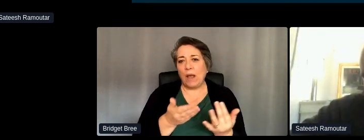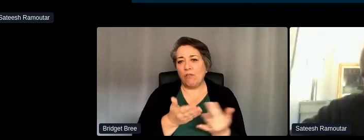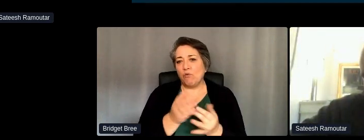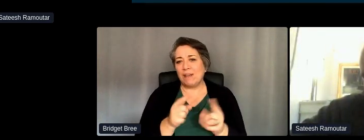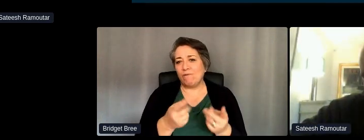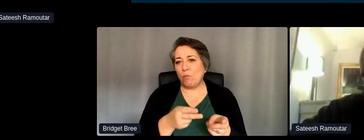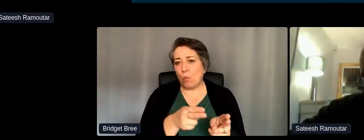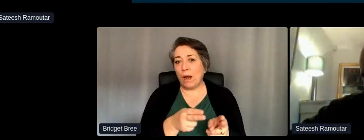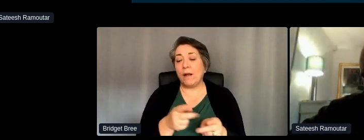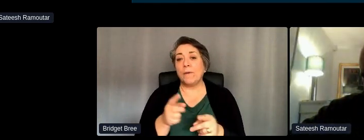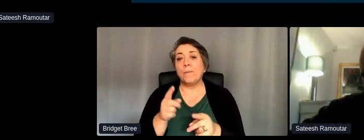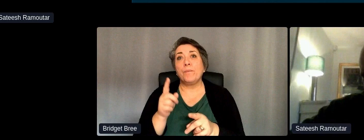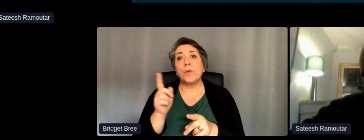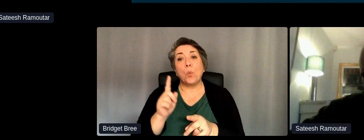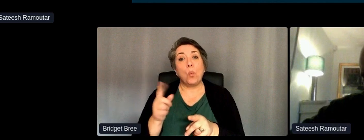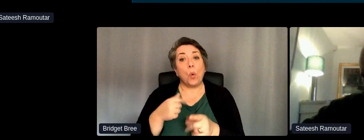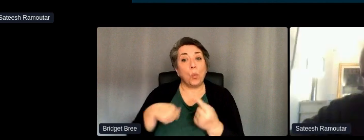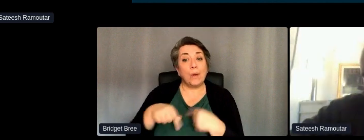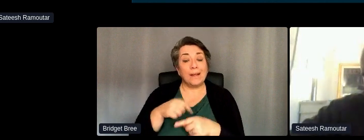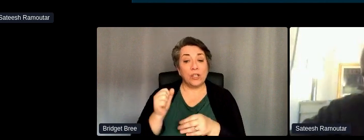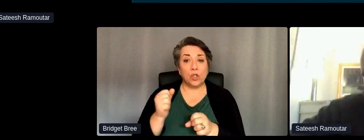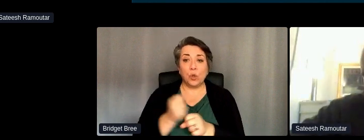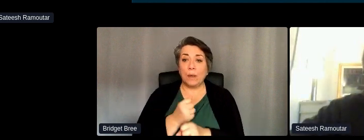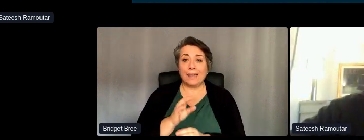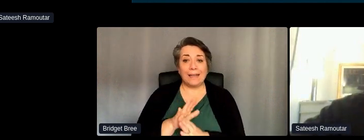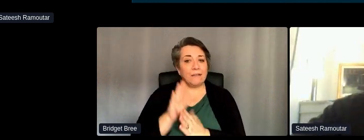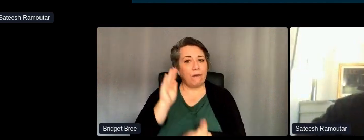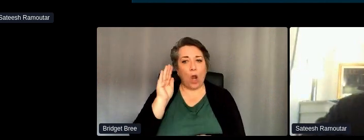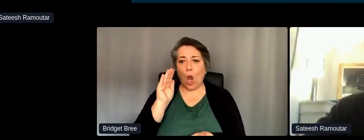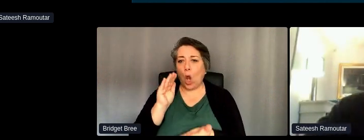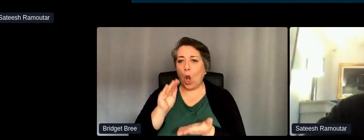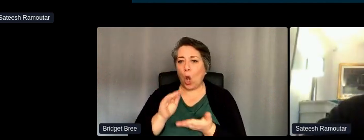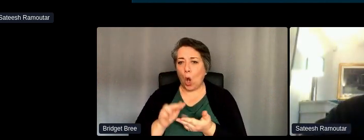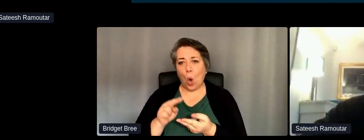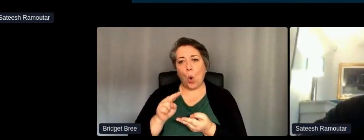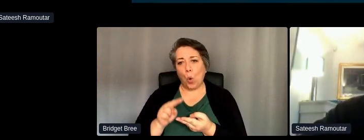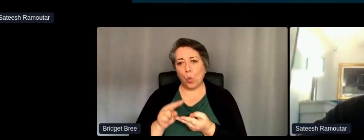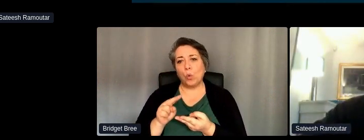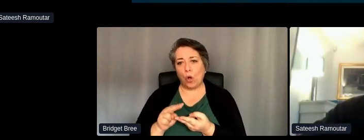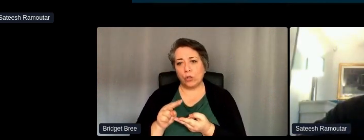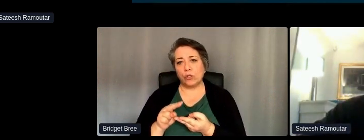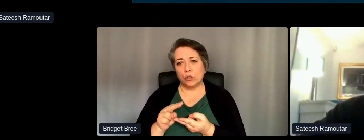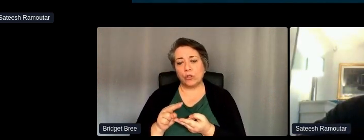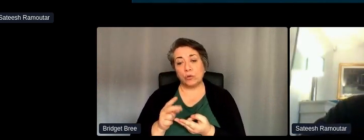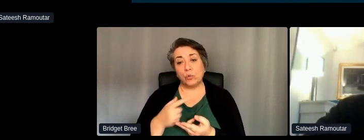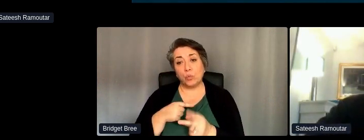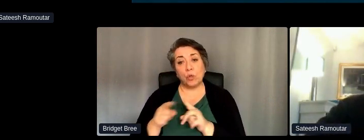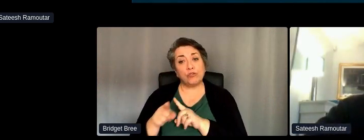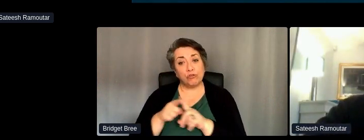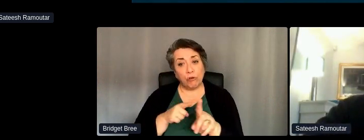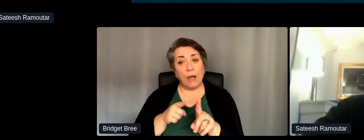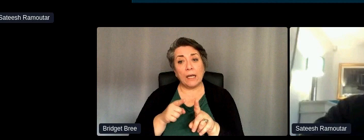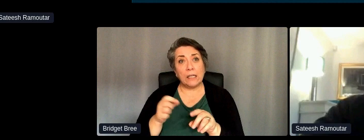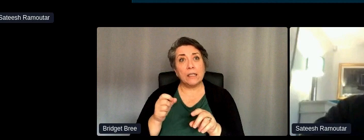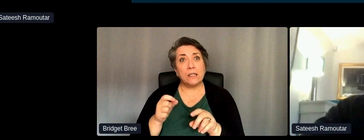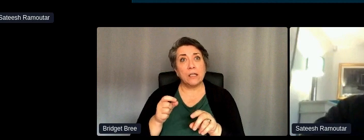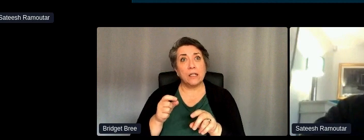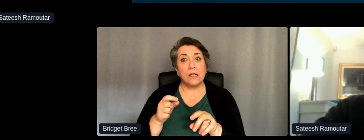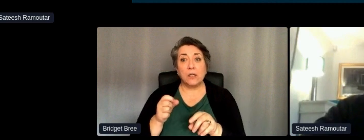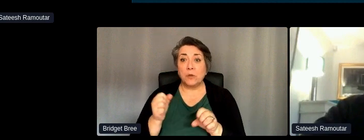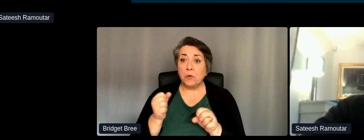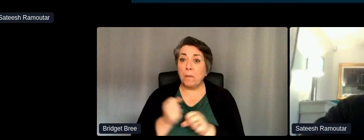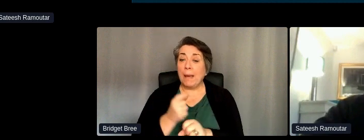low cost indeed to solve this particular problem. So we're actually trying to democratize